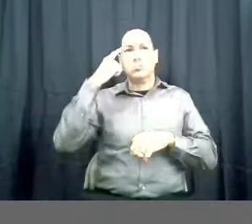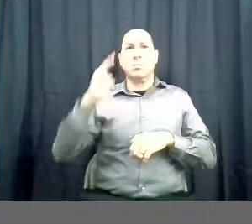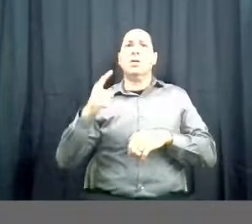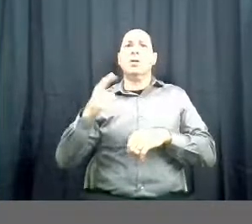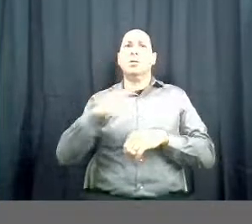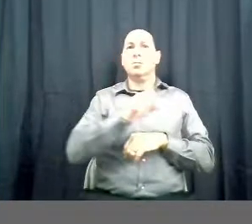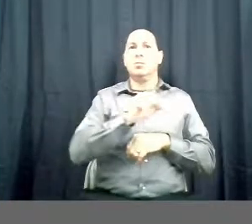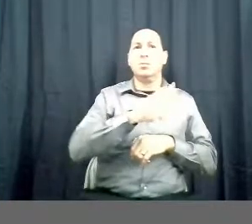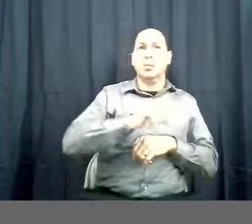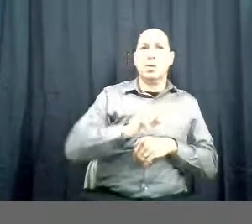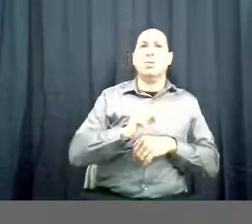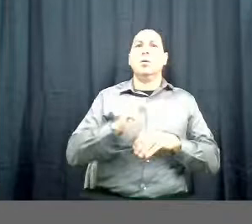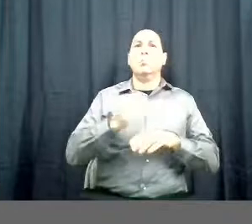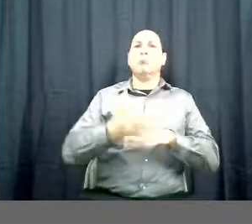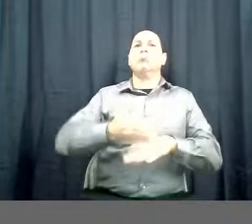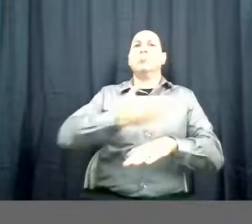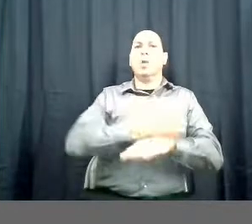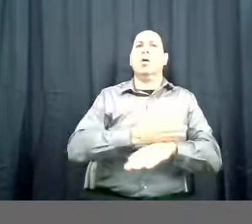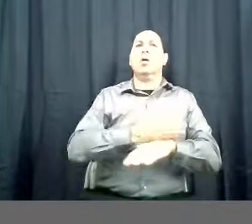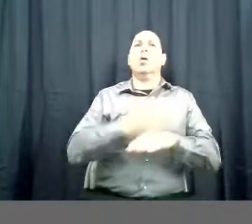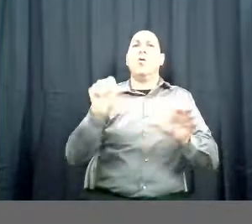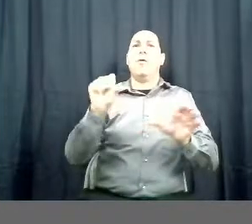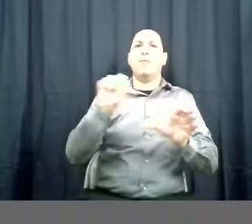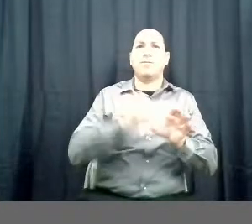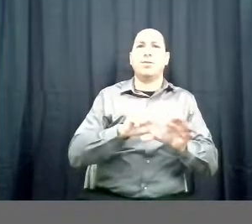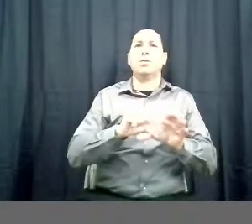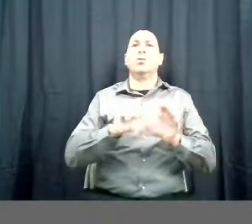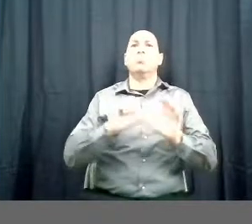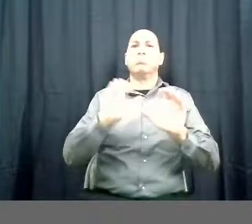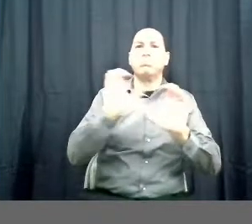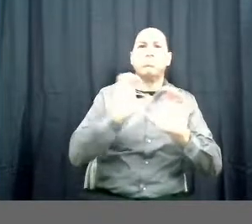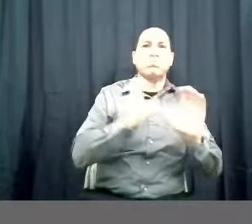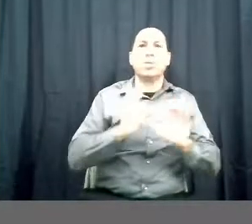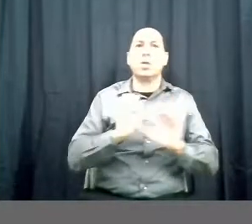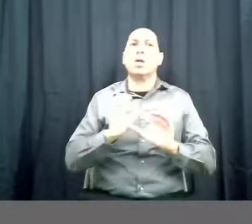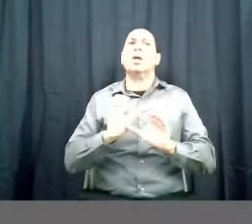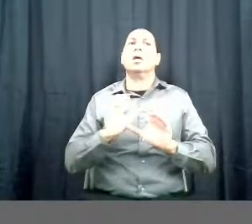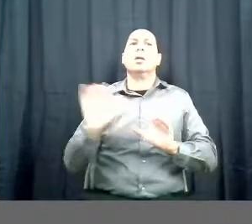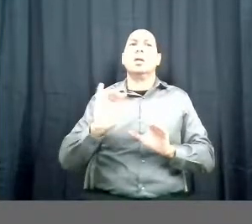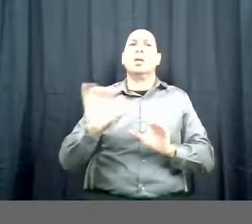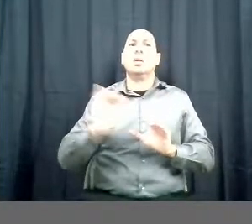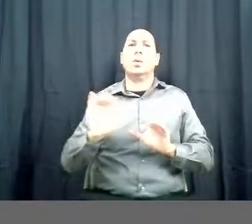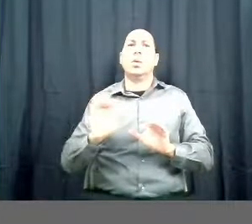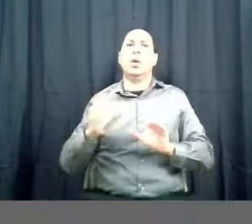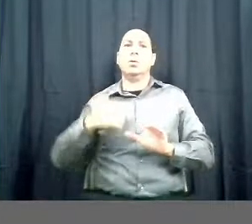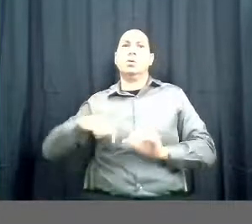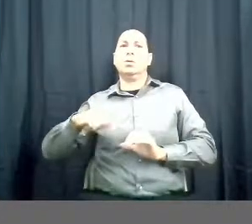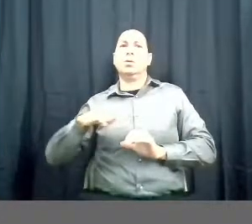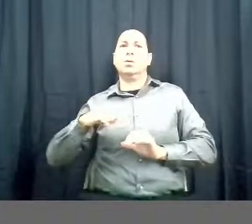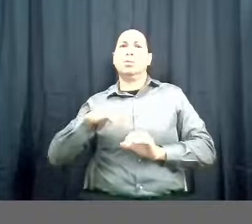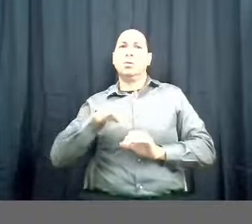fuel procurement improvements and the objectives in PREPA's certified fiscal plan.